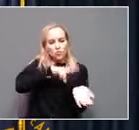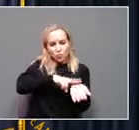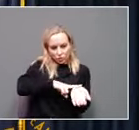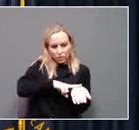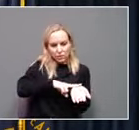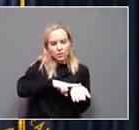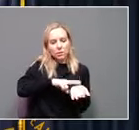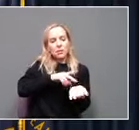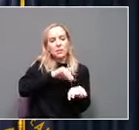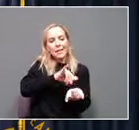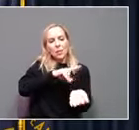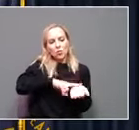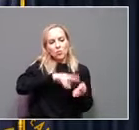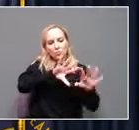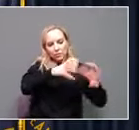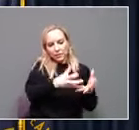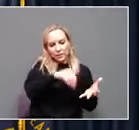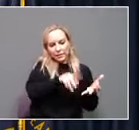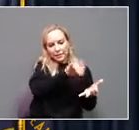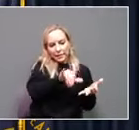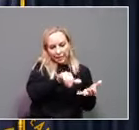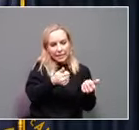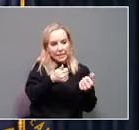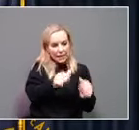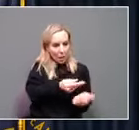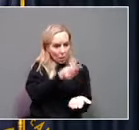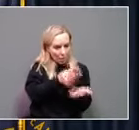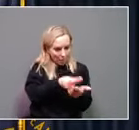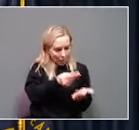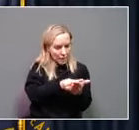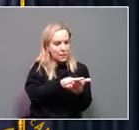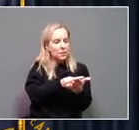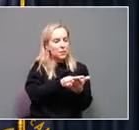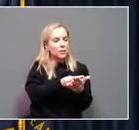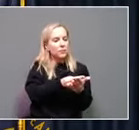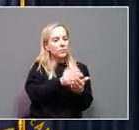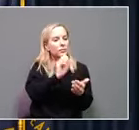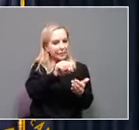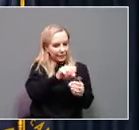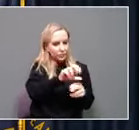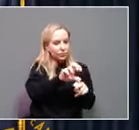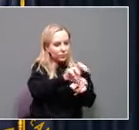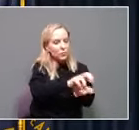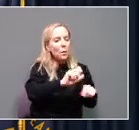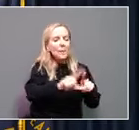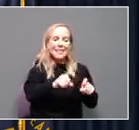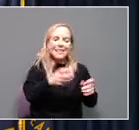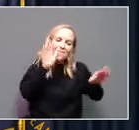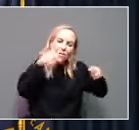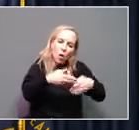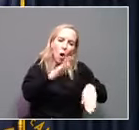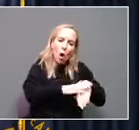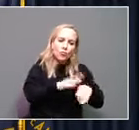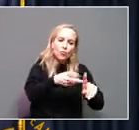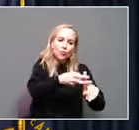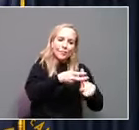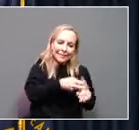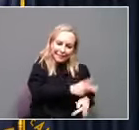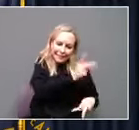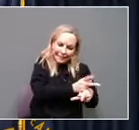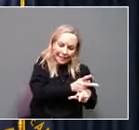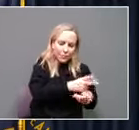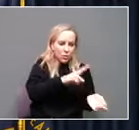Kentucky, there are attempts and dollars placed on it. It's just they really need to be focused on retention. Here in